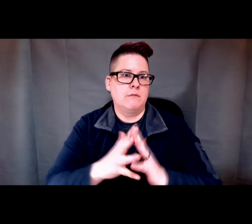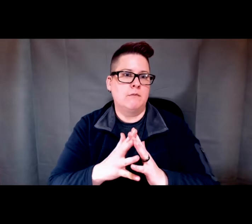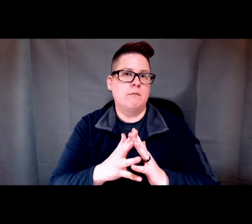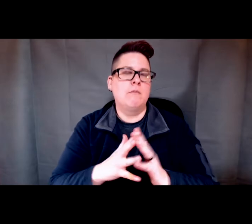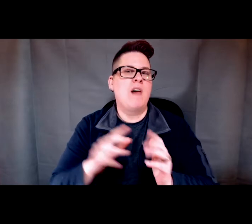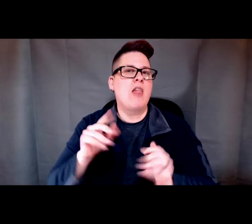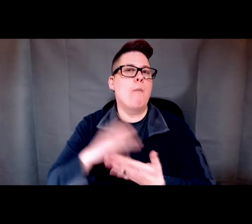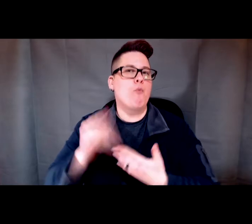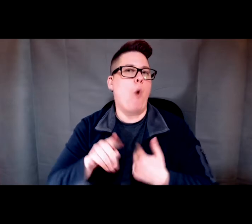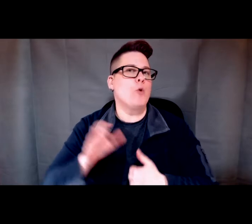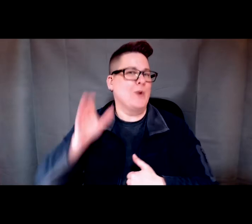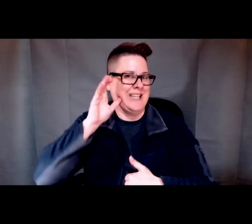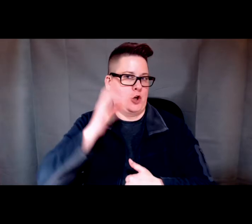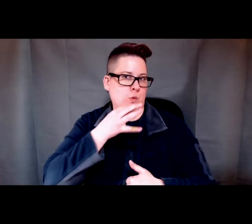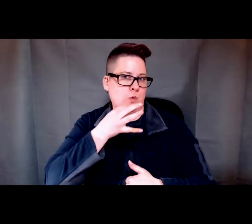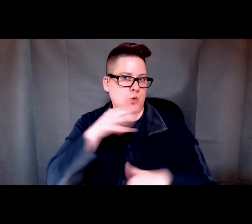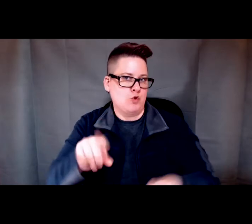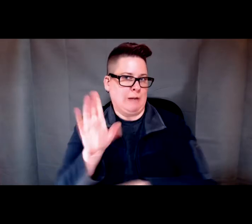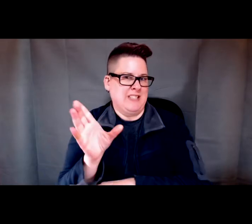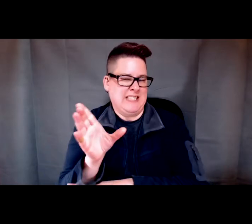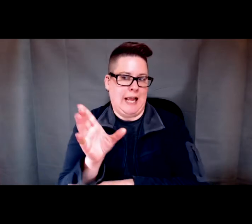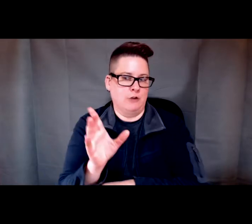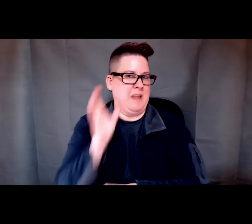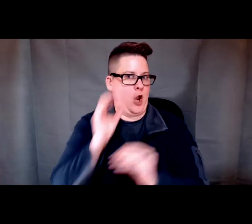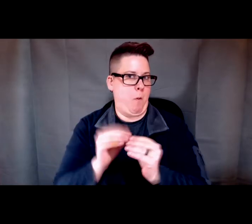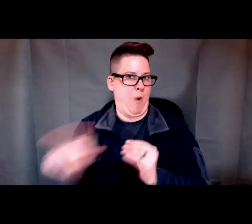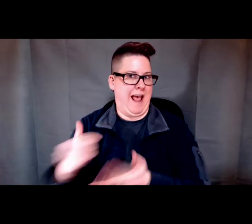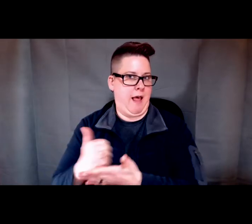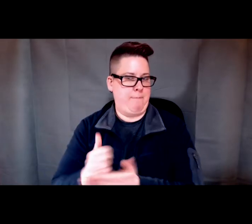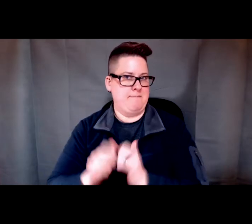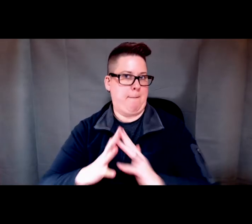going to hear about during this presentation today.